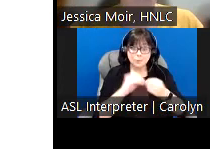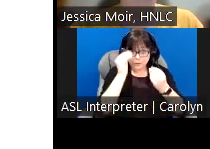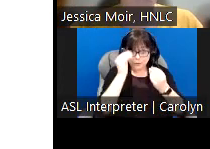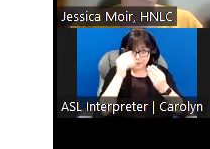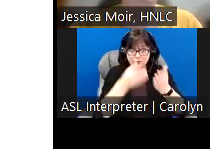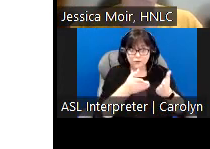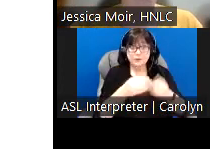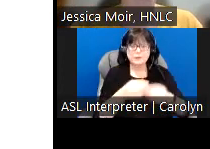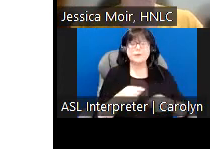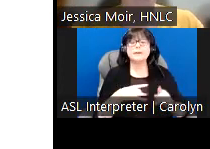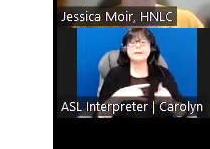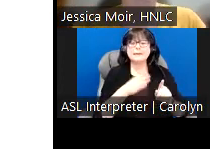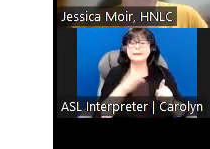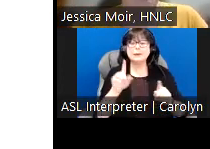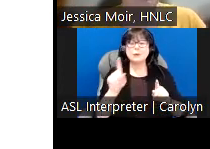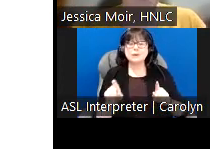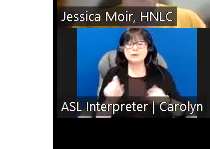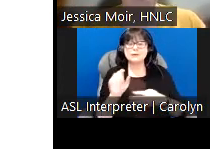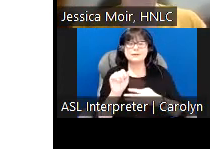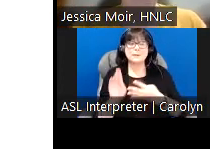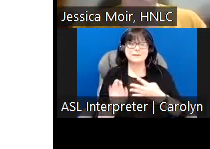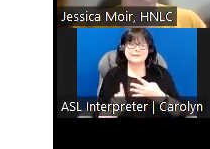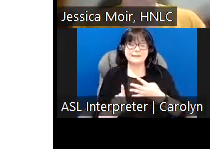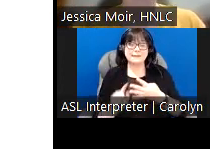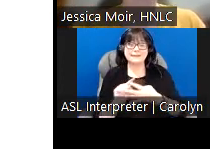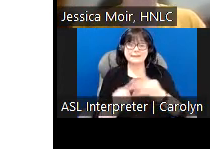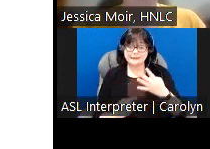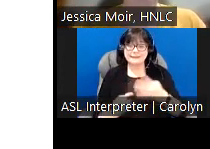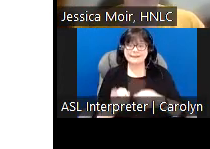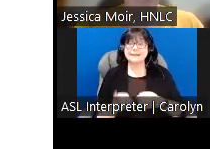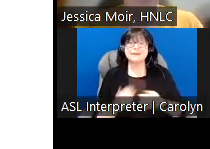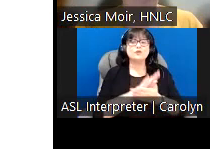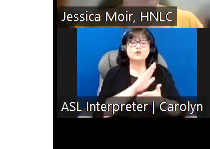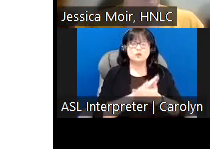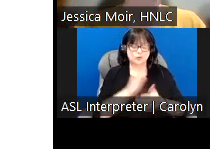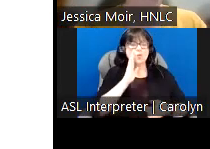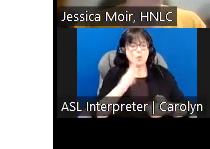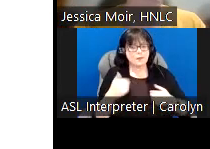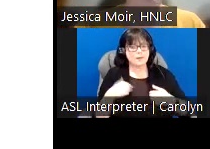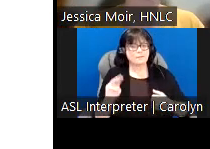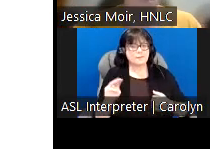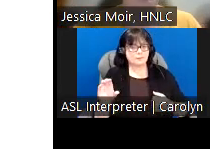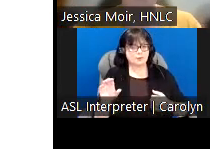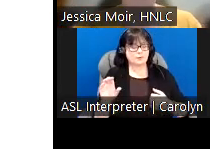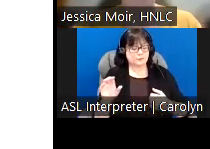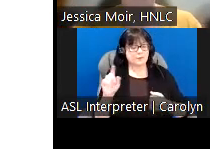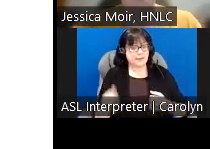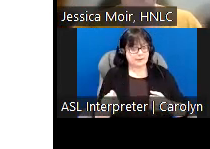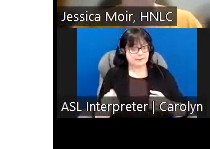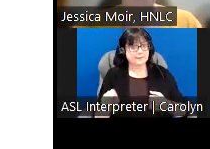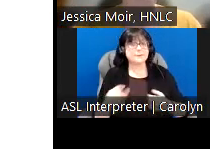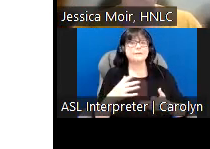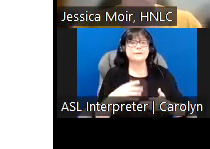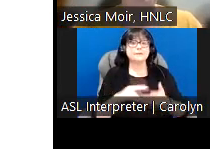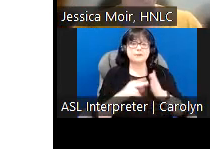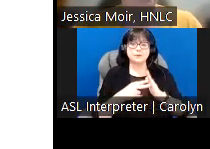the multiple choice, which somebody will encounter in a school setting. So it tells me, are they able to understand how